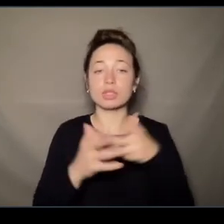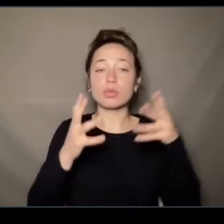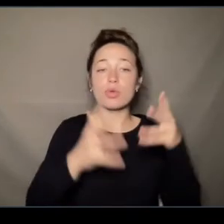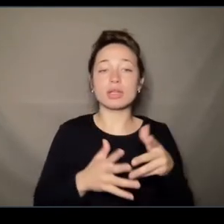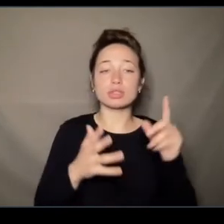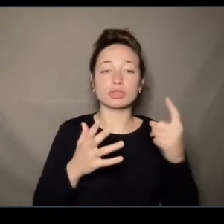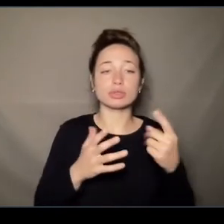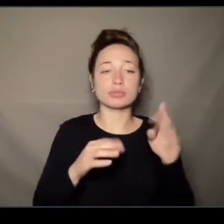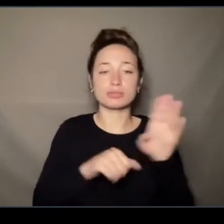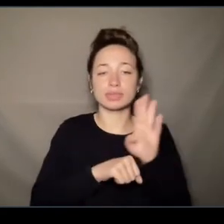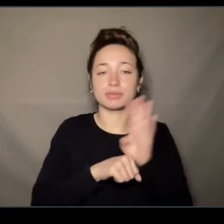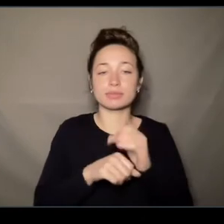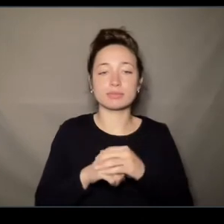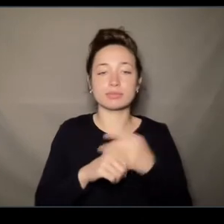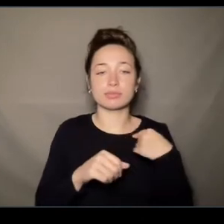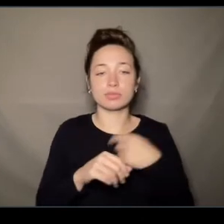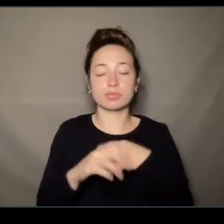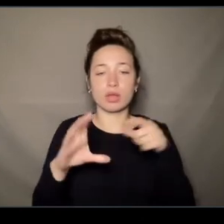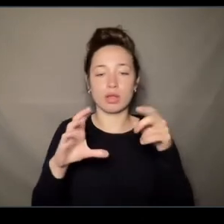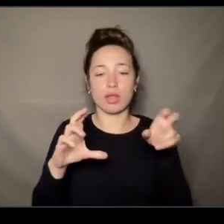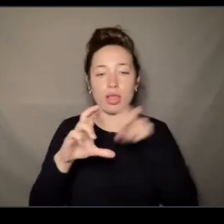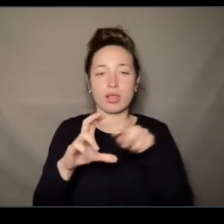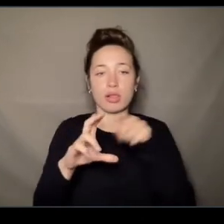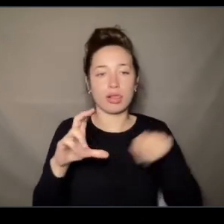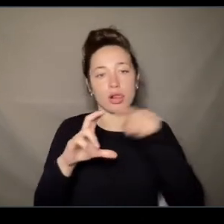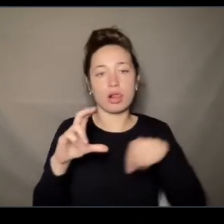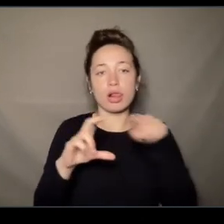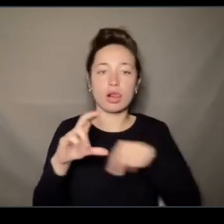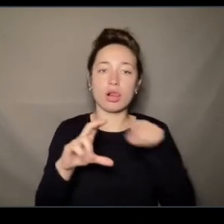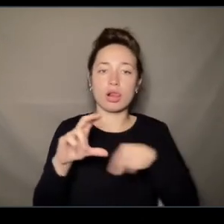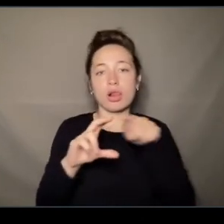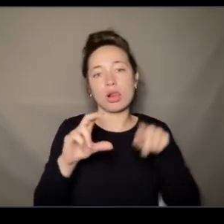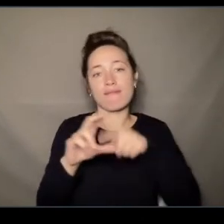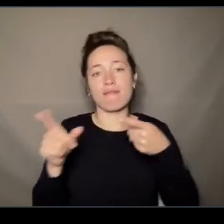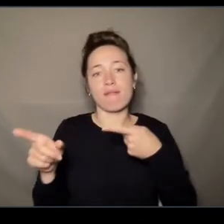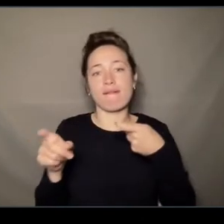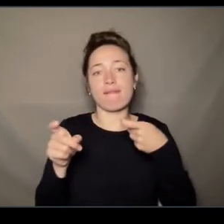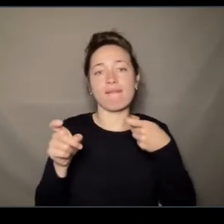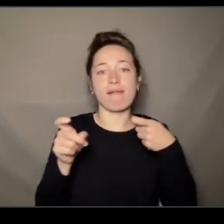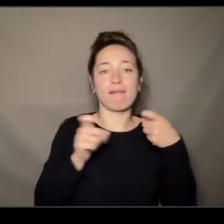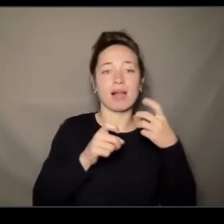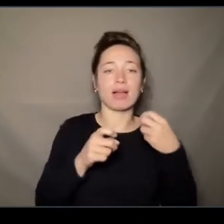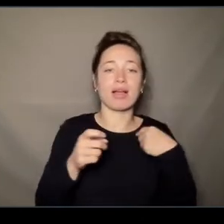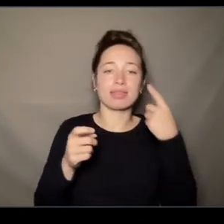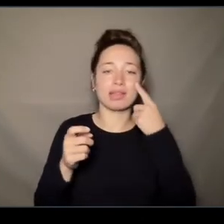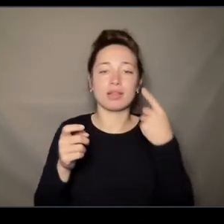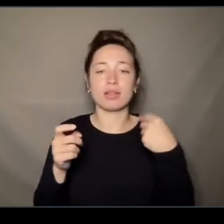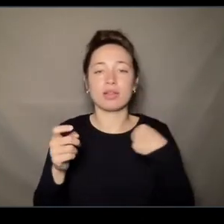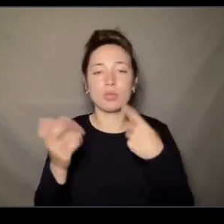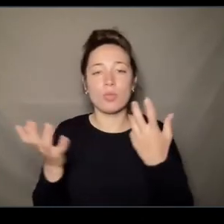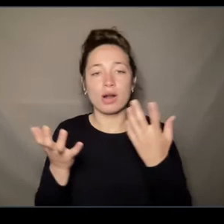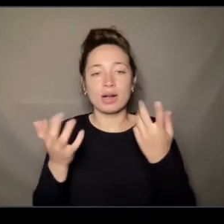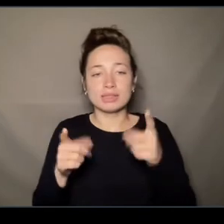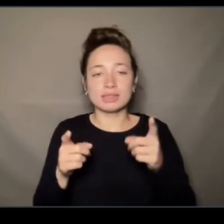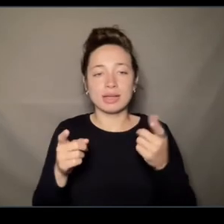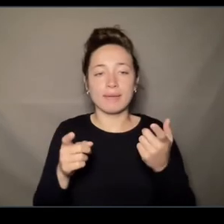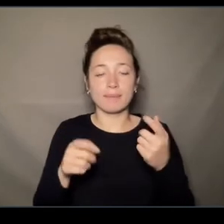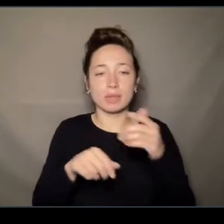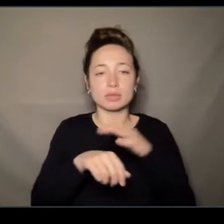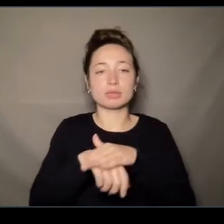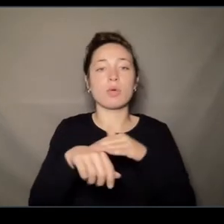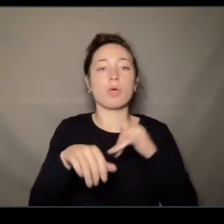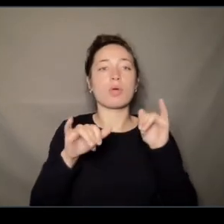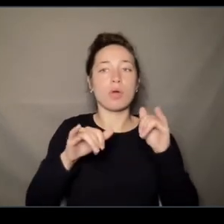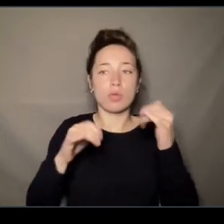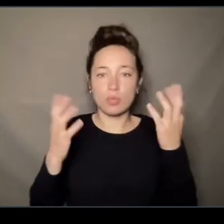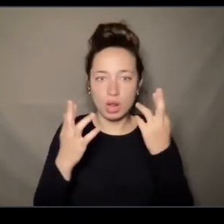is just the busyness. We all got on the rabbit wheel, the hamster wheel, going too fast. And I think what has slowed us